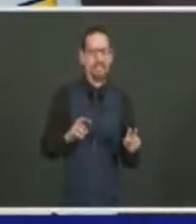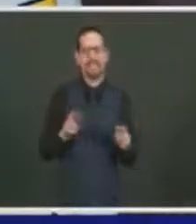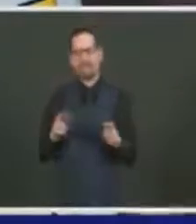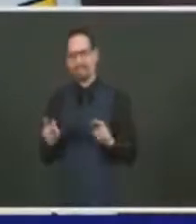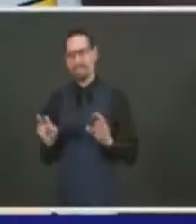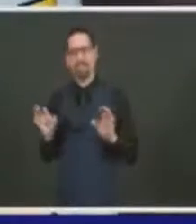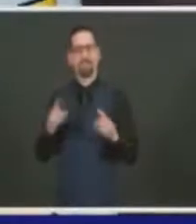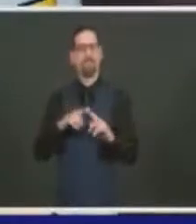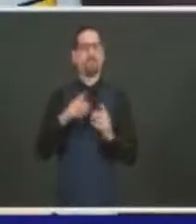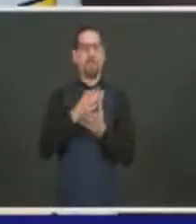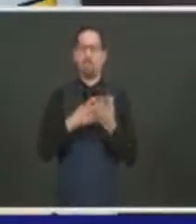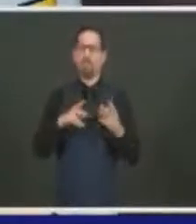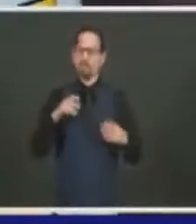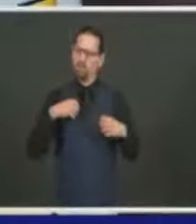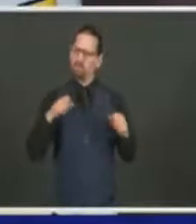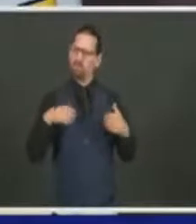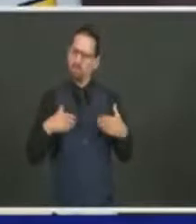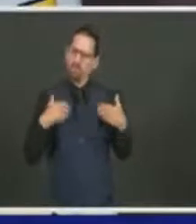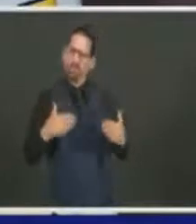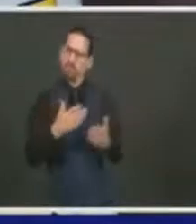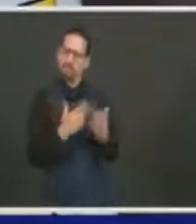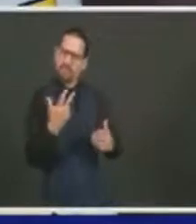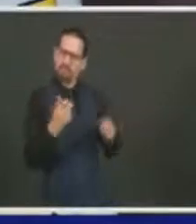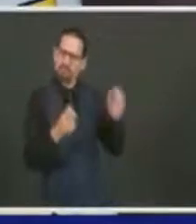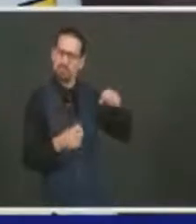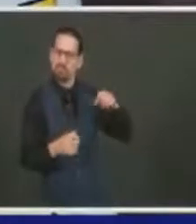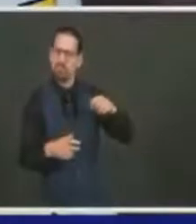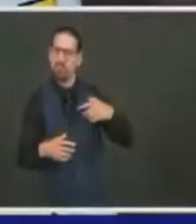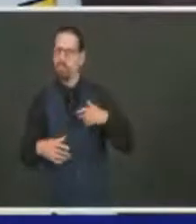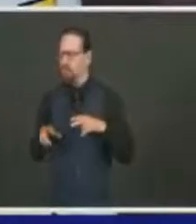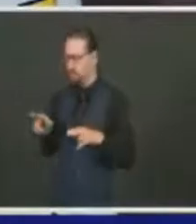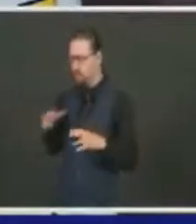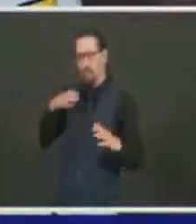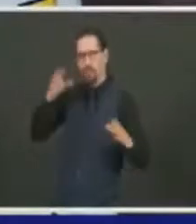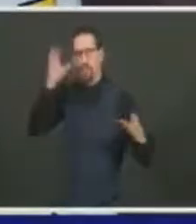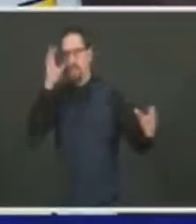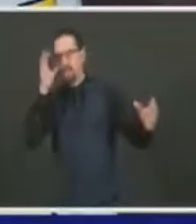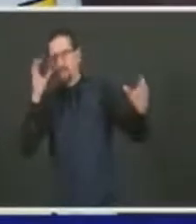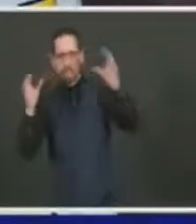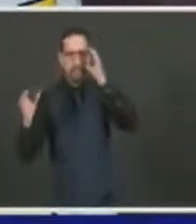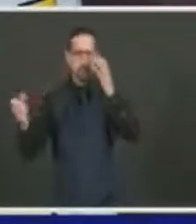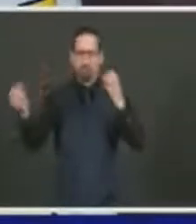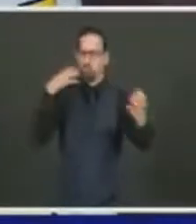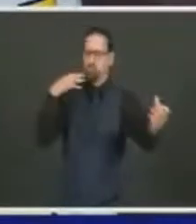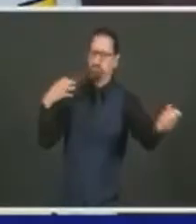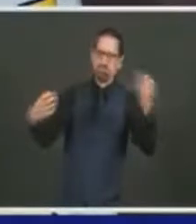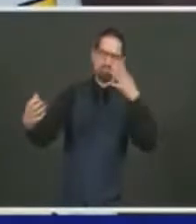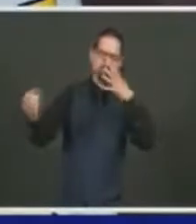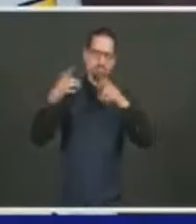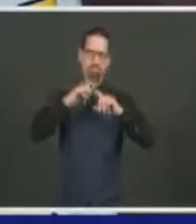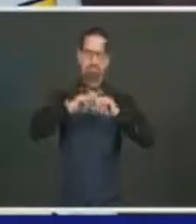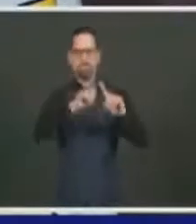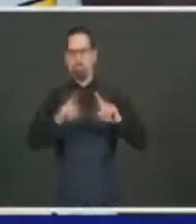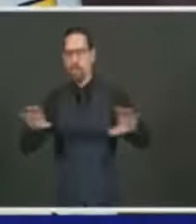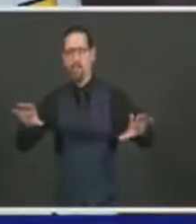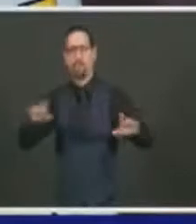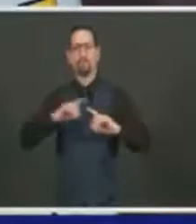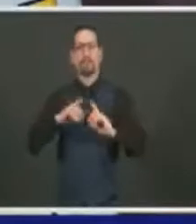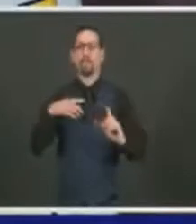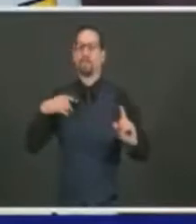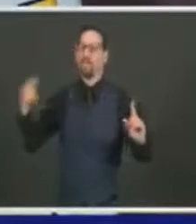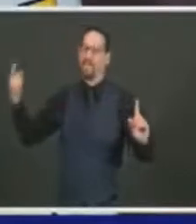with it. So my promise to you is to be extremely fact-based, not